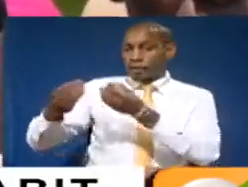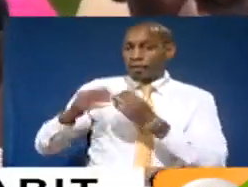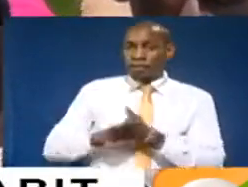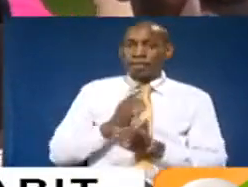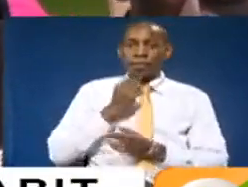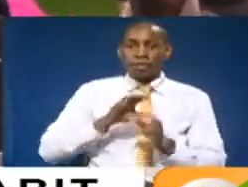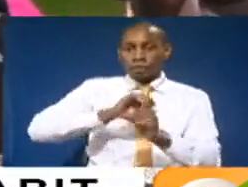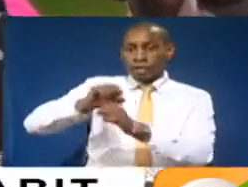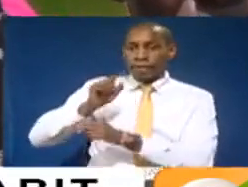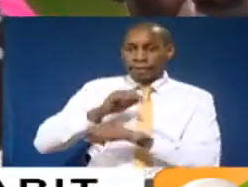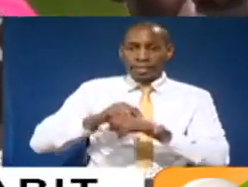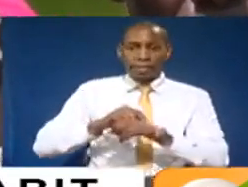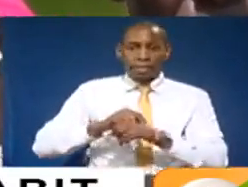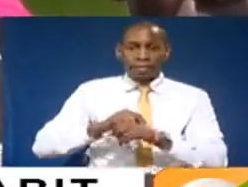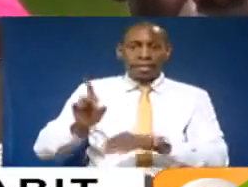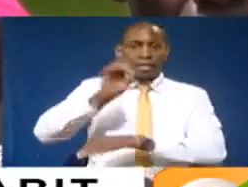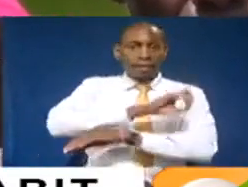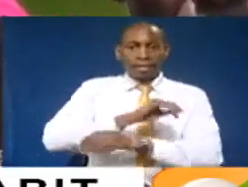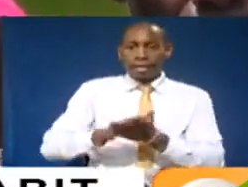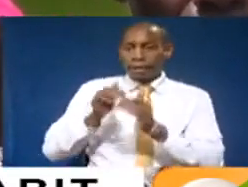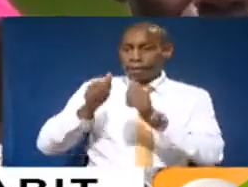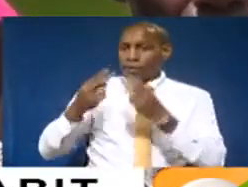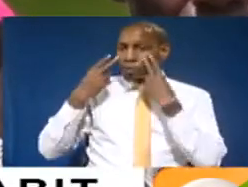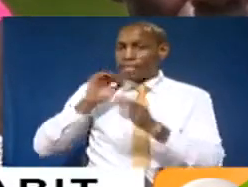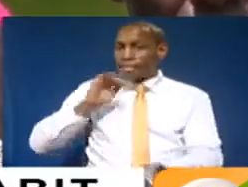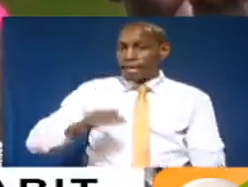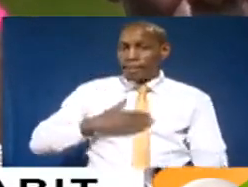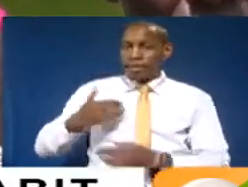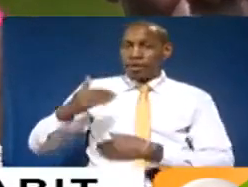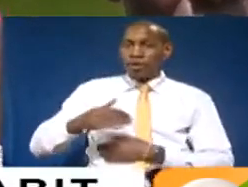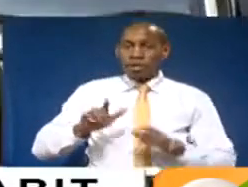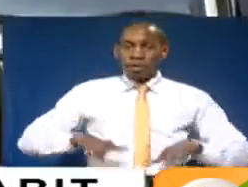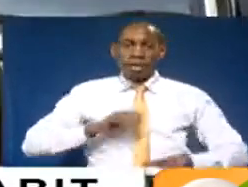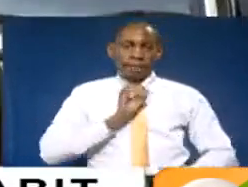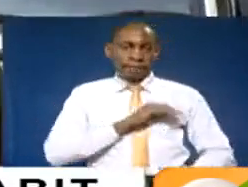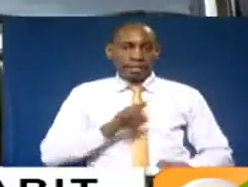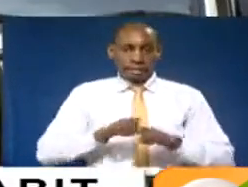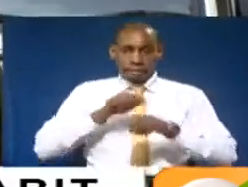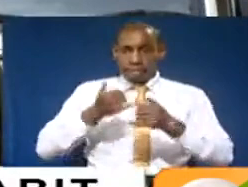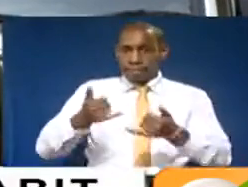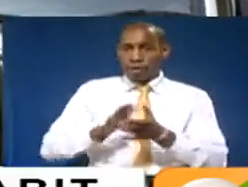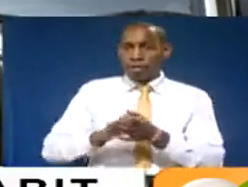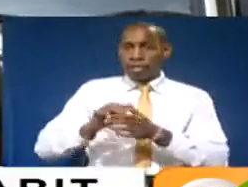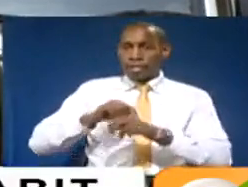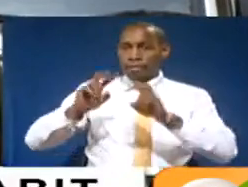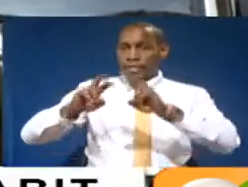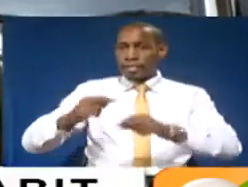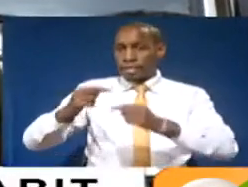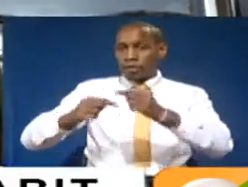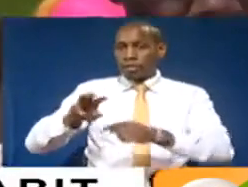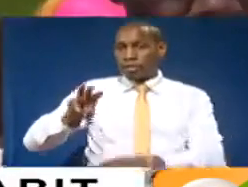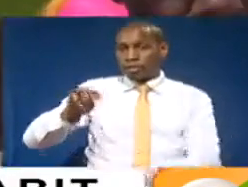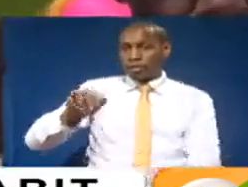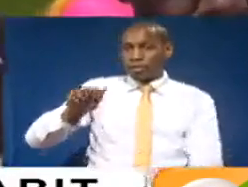were abducted during the day. I'm yet to see my son. We are always living in fear, even now, when there's an operation in